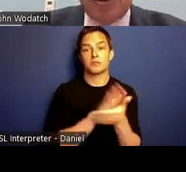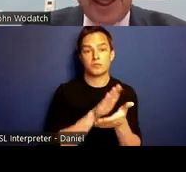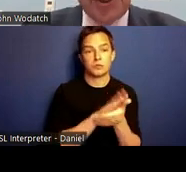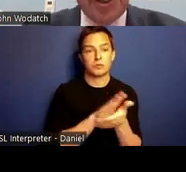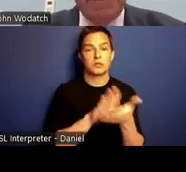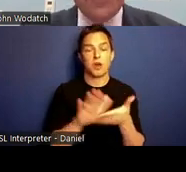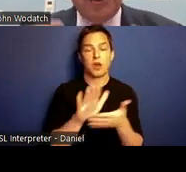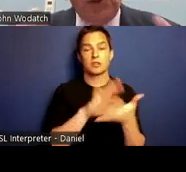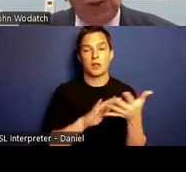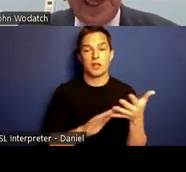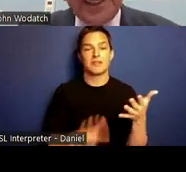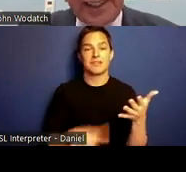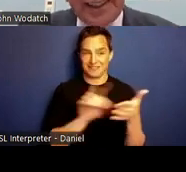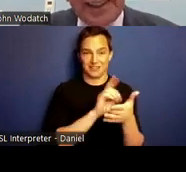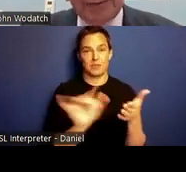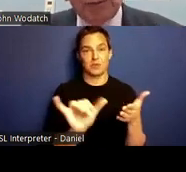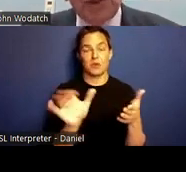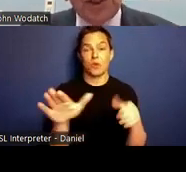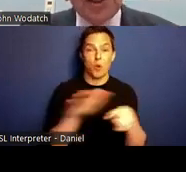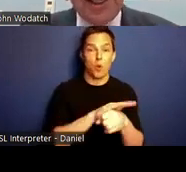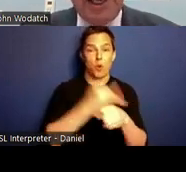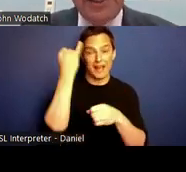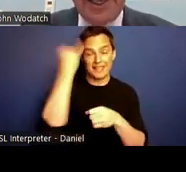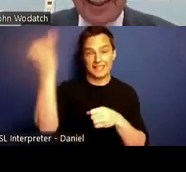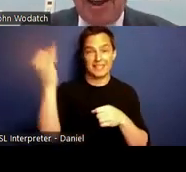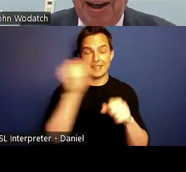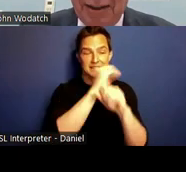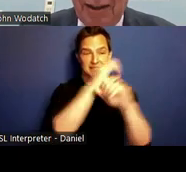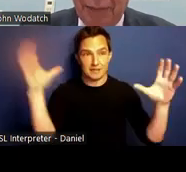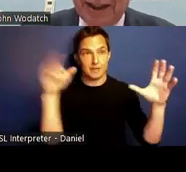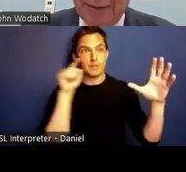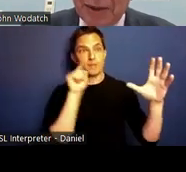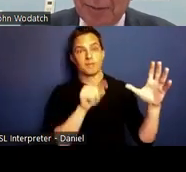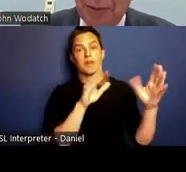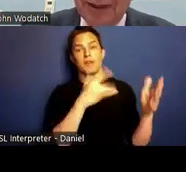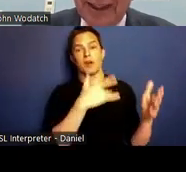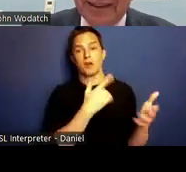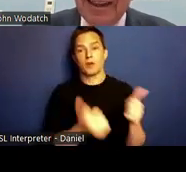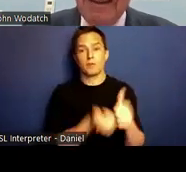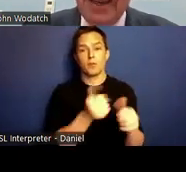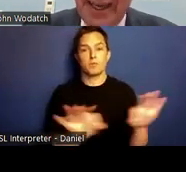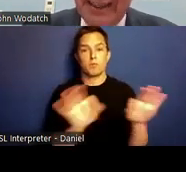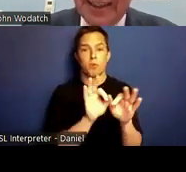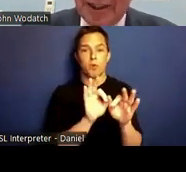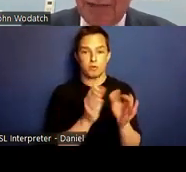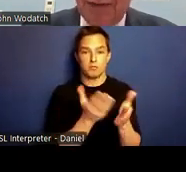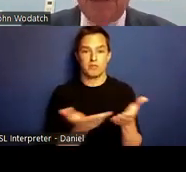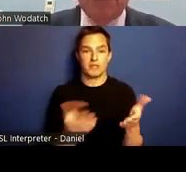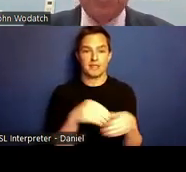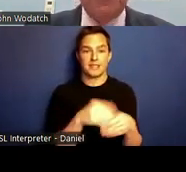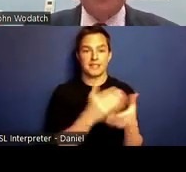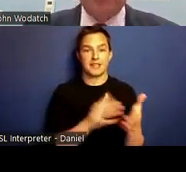is discrimination. That whole idea that was, I think, at the heart of one of the most important things in